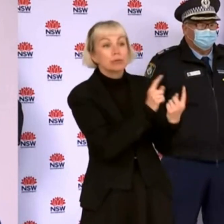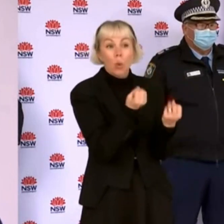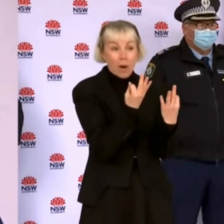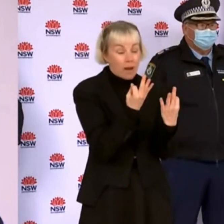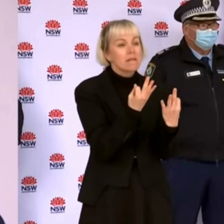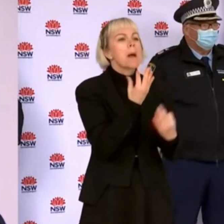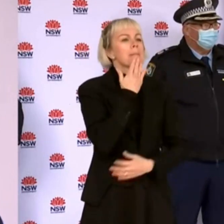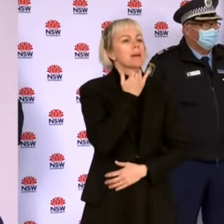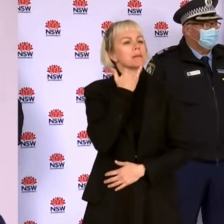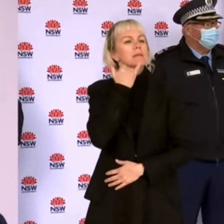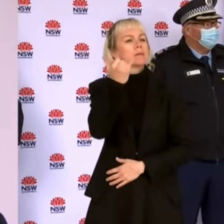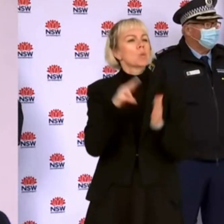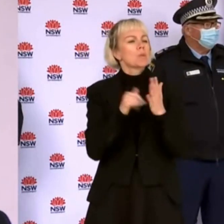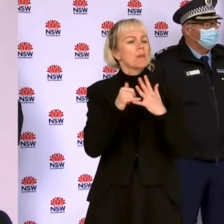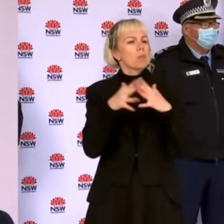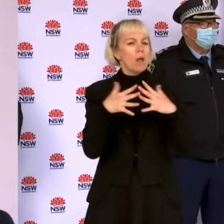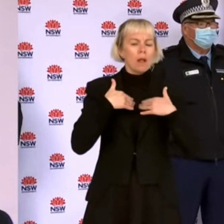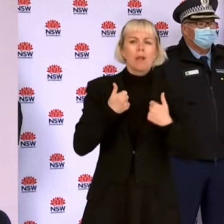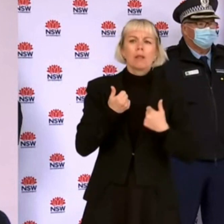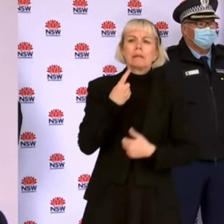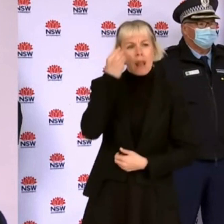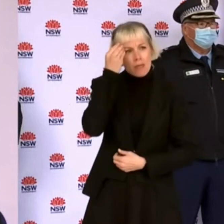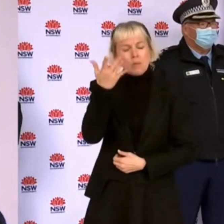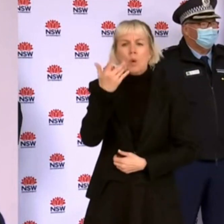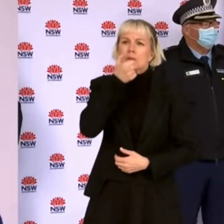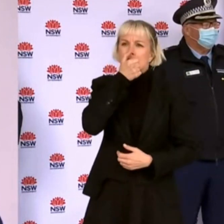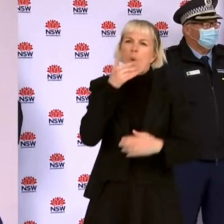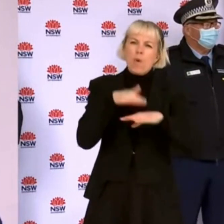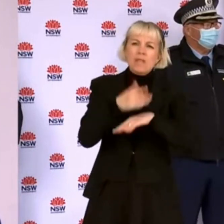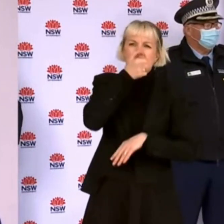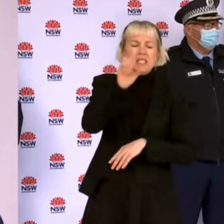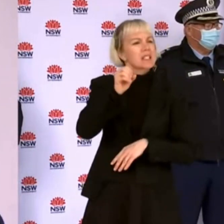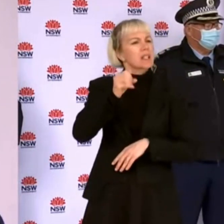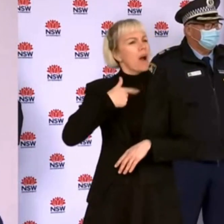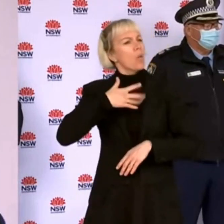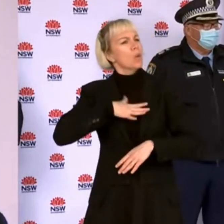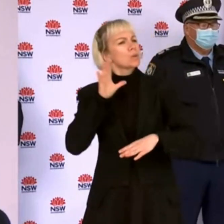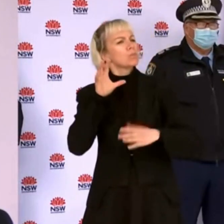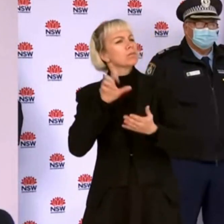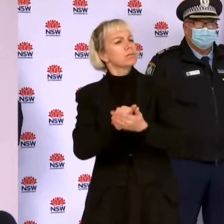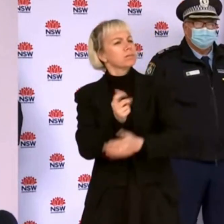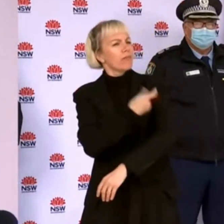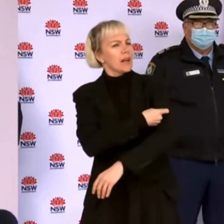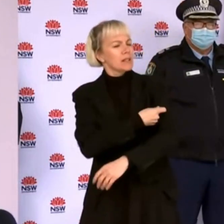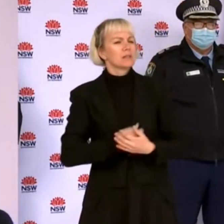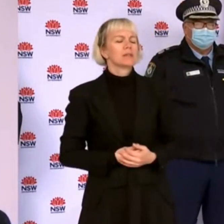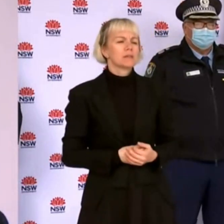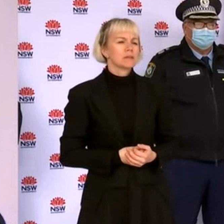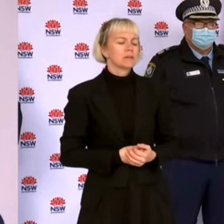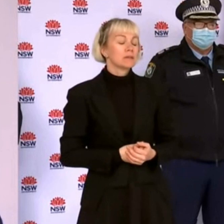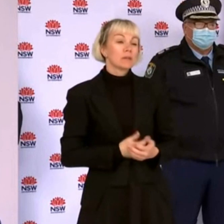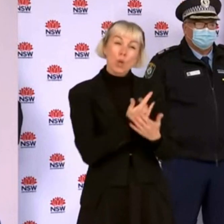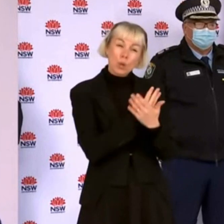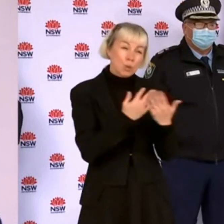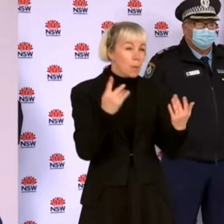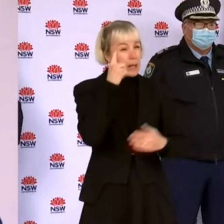vaccination. Everybody over 60 has access to the AstraZeneca, and we know we've got about 2 million people in that cohort in New South